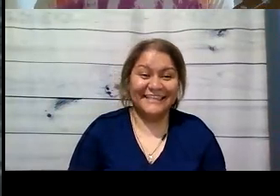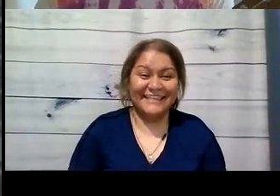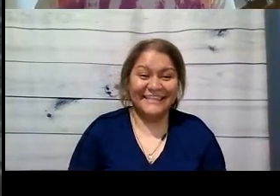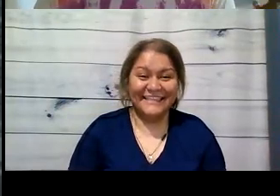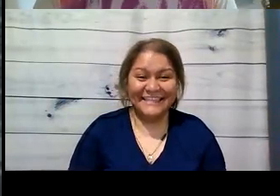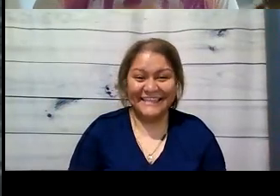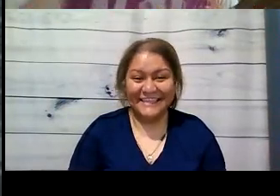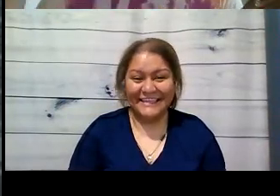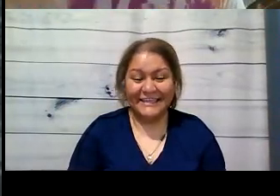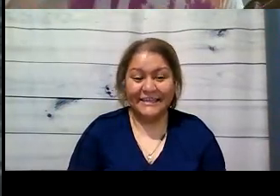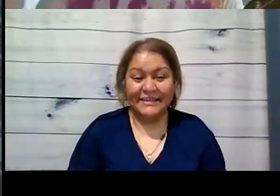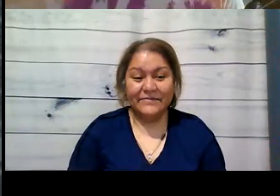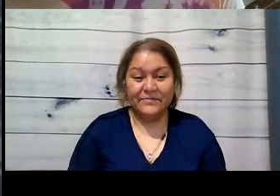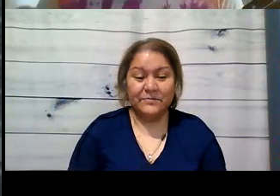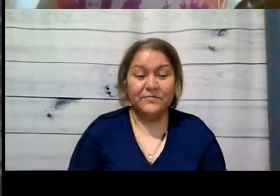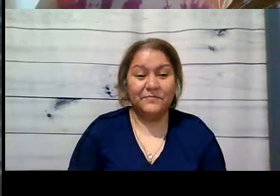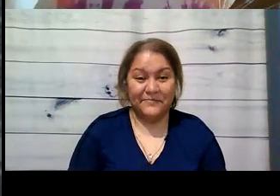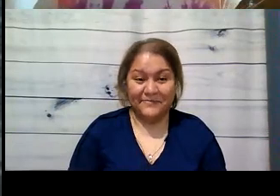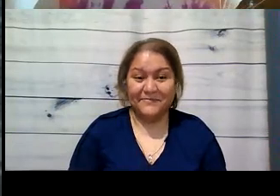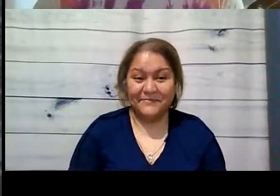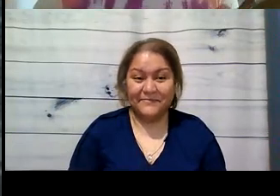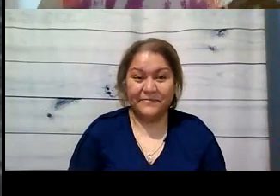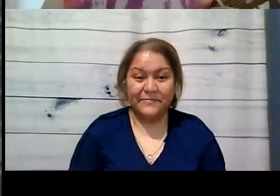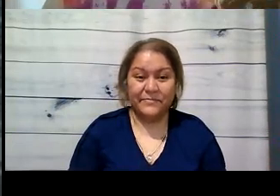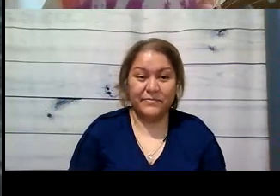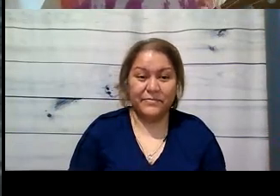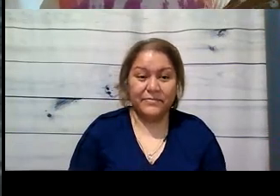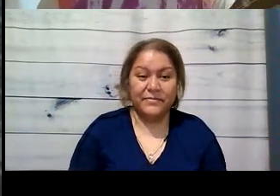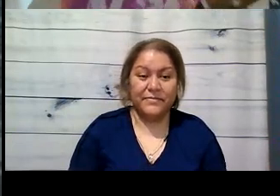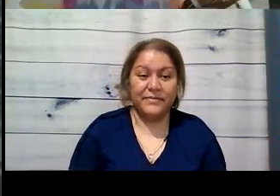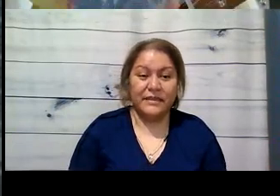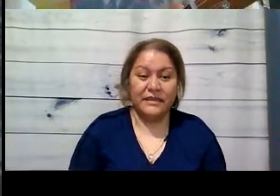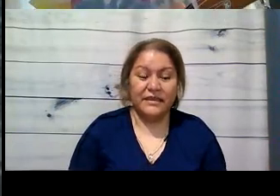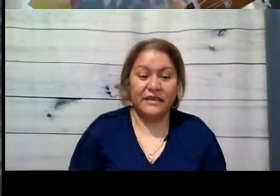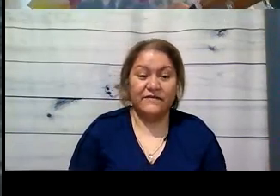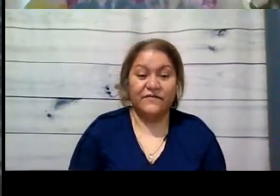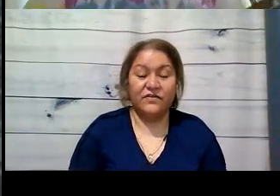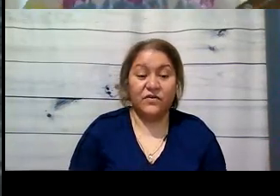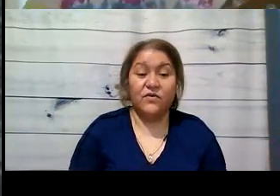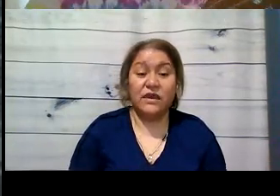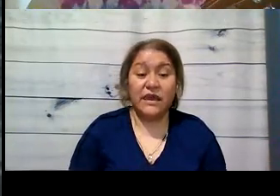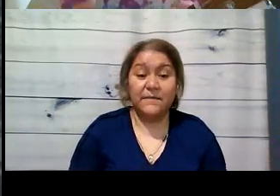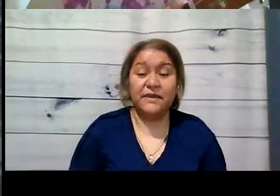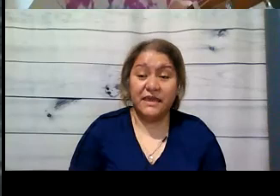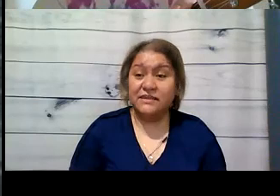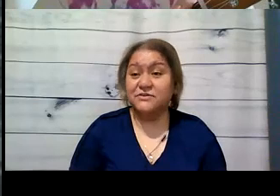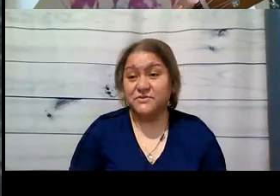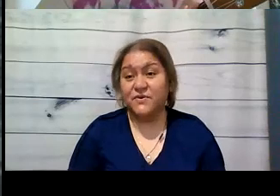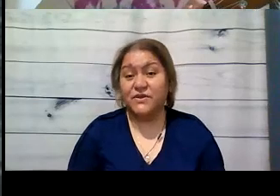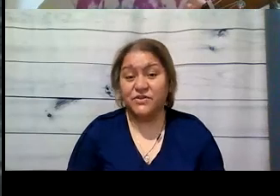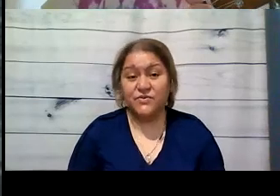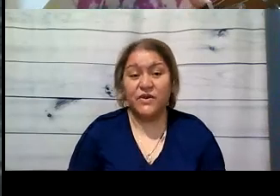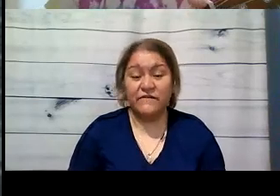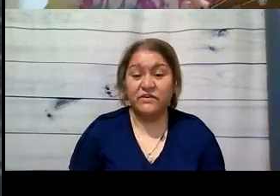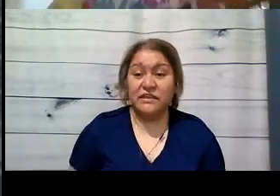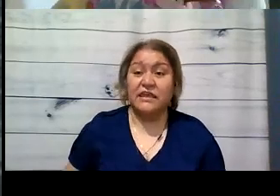It's because you got to remember everything you just did because we're going to do everything. Ready? If you're happy and you know it,